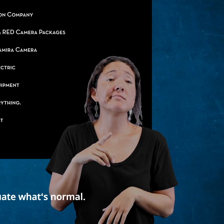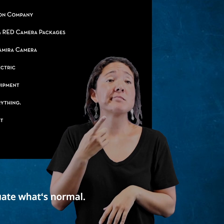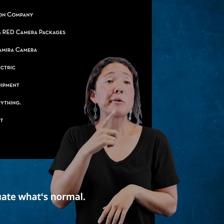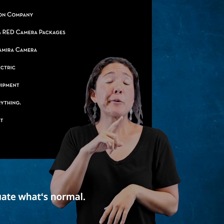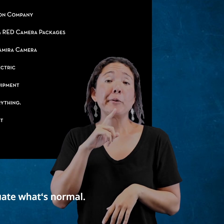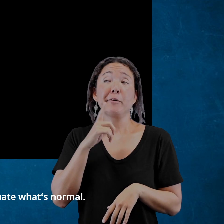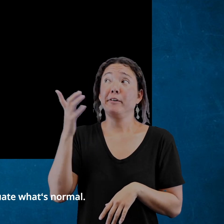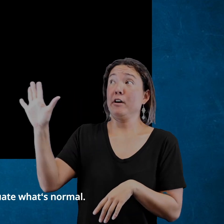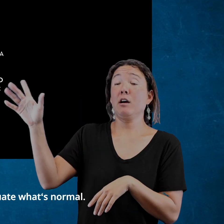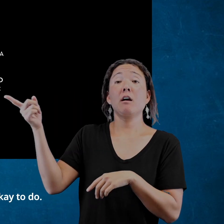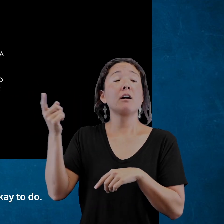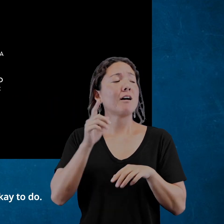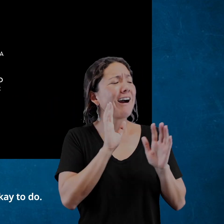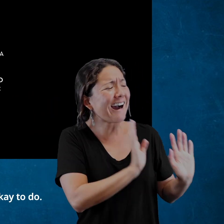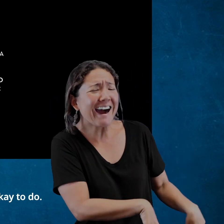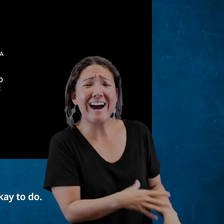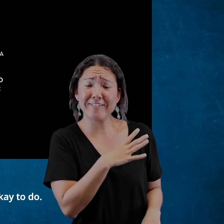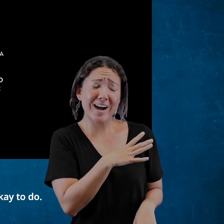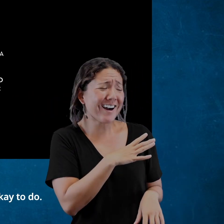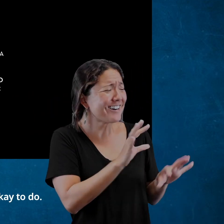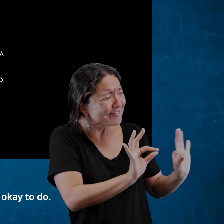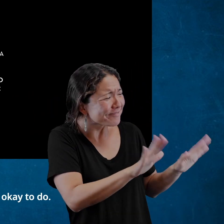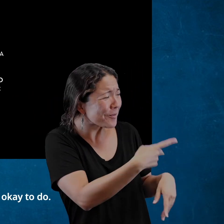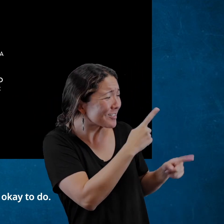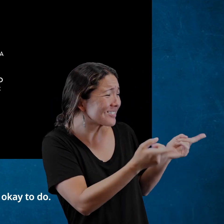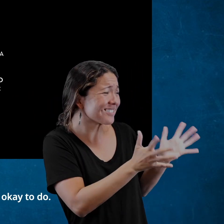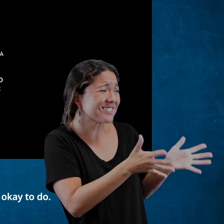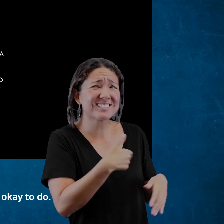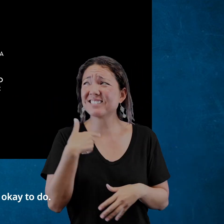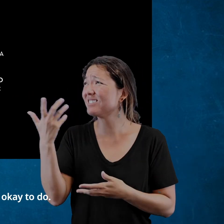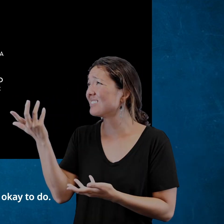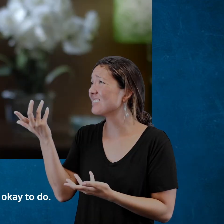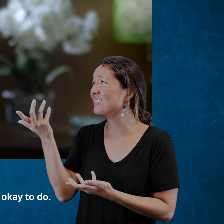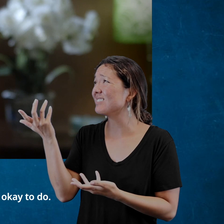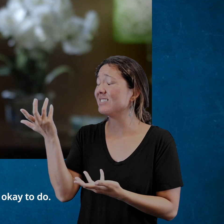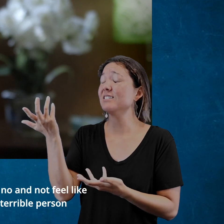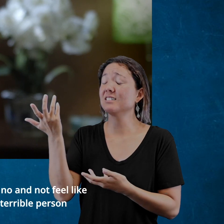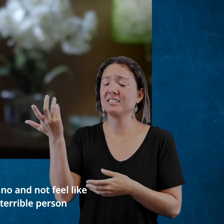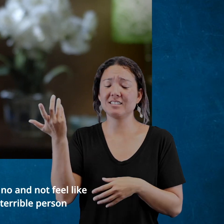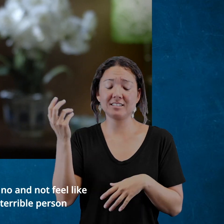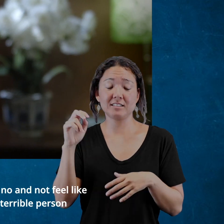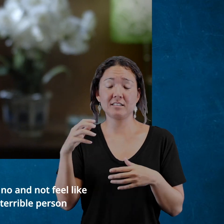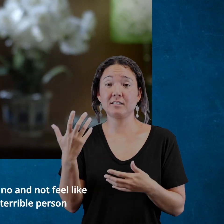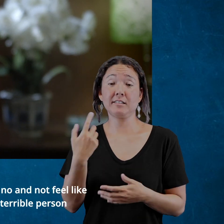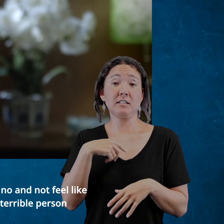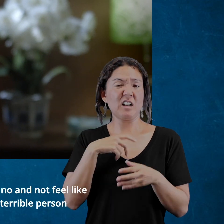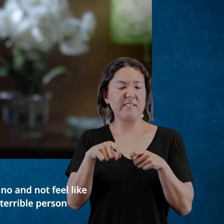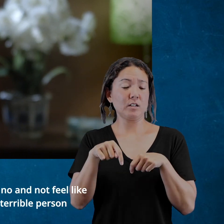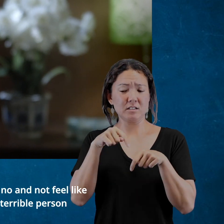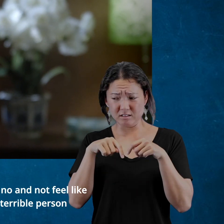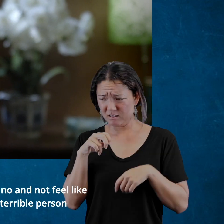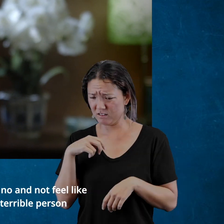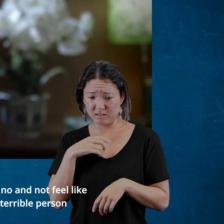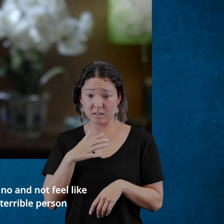reevaluate what's normal, what's okay to do, what's not okay to do, where you can say no